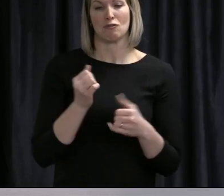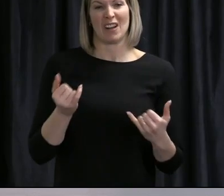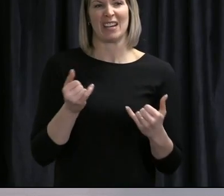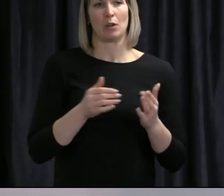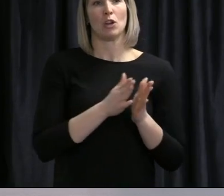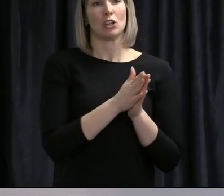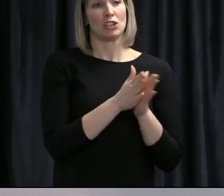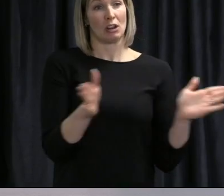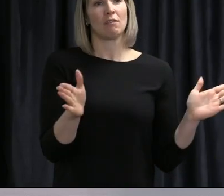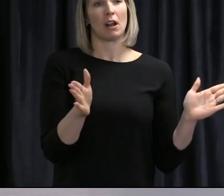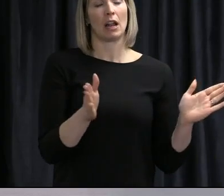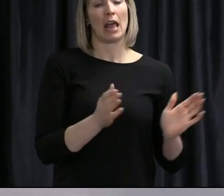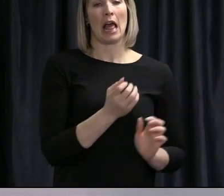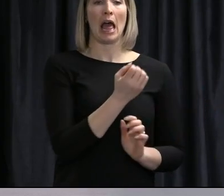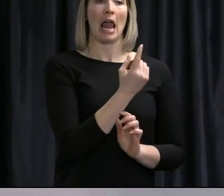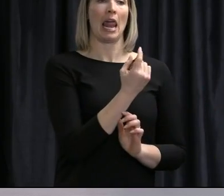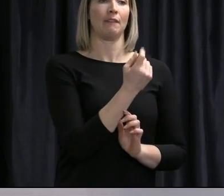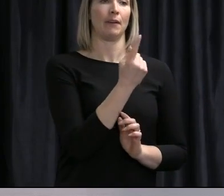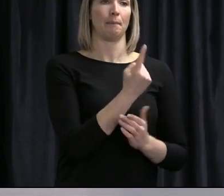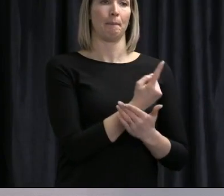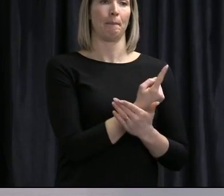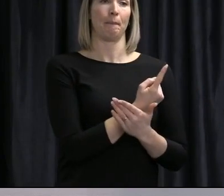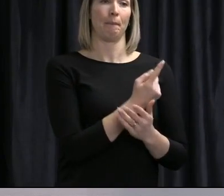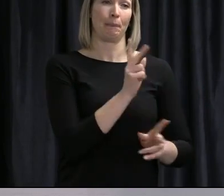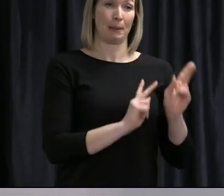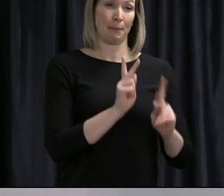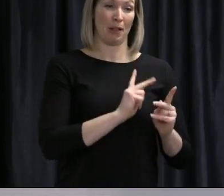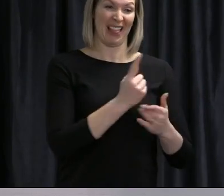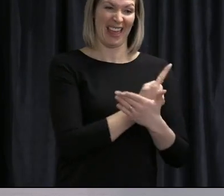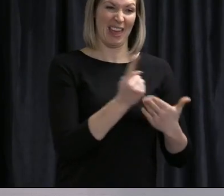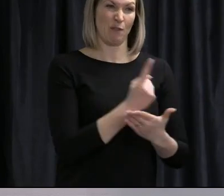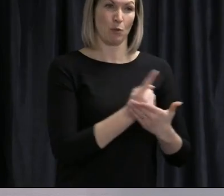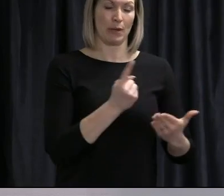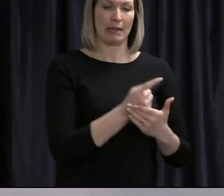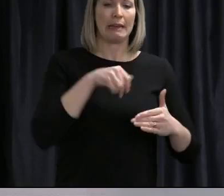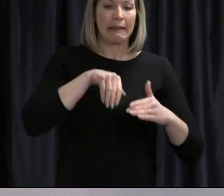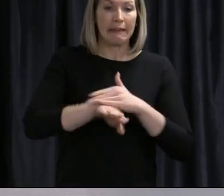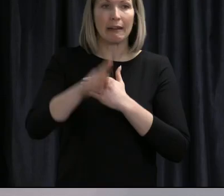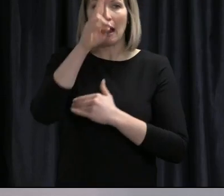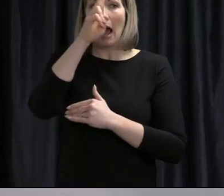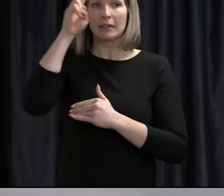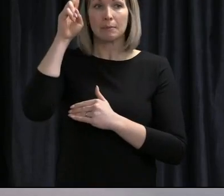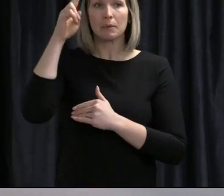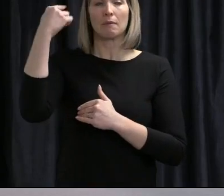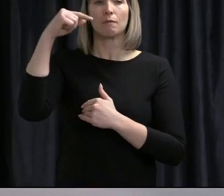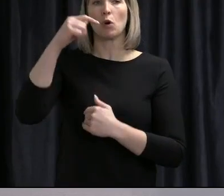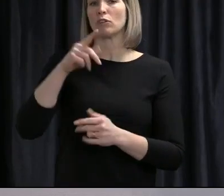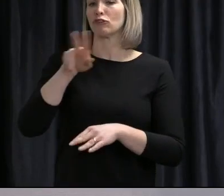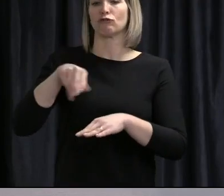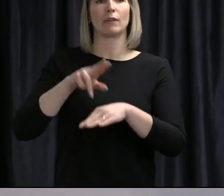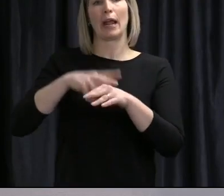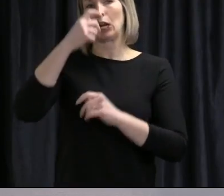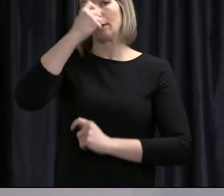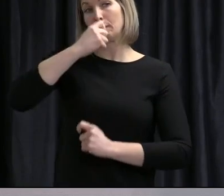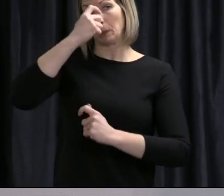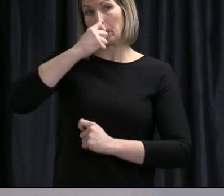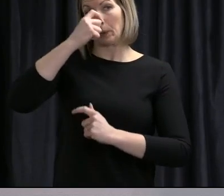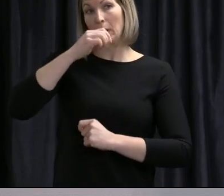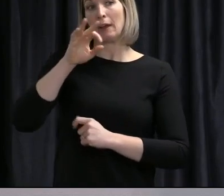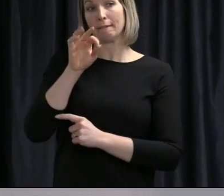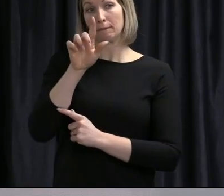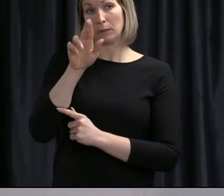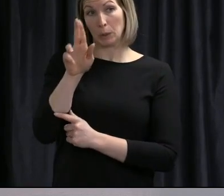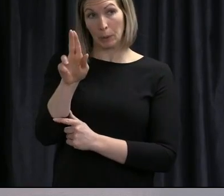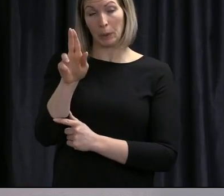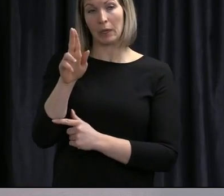with influenza-related illnesses. And so that was one of the reasons yesterday that we decided to try and act as early as we